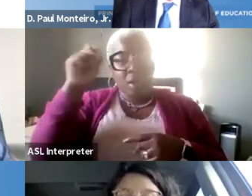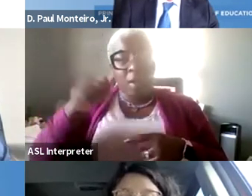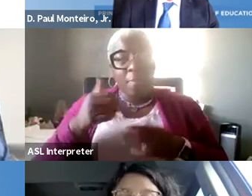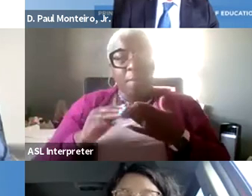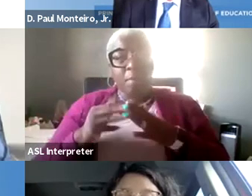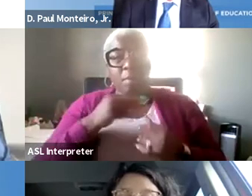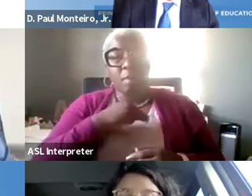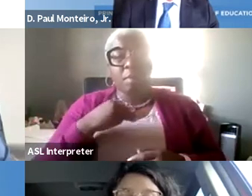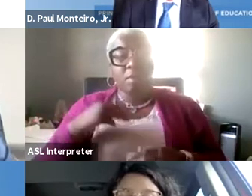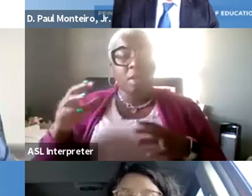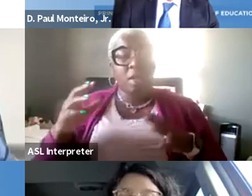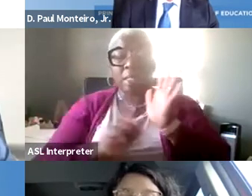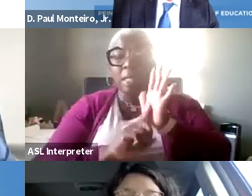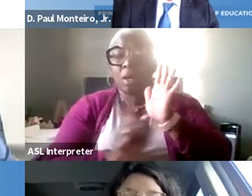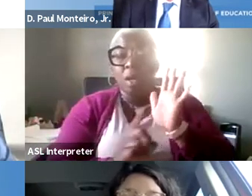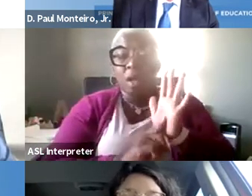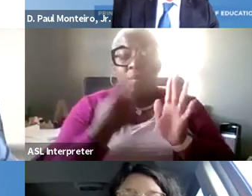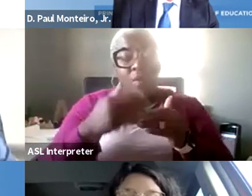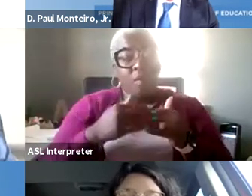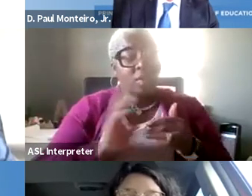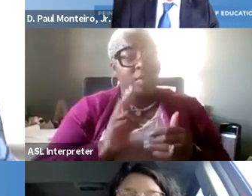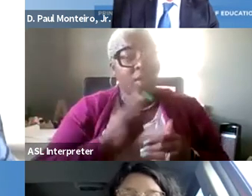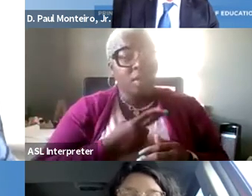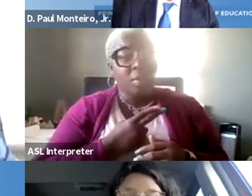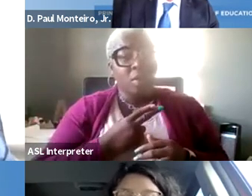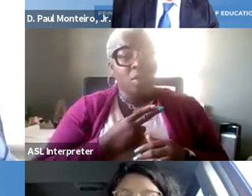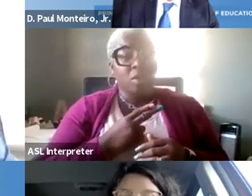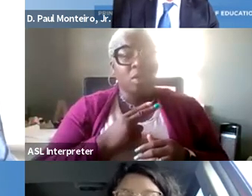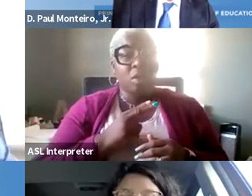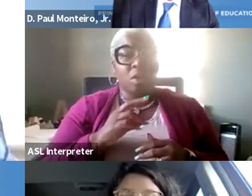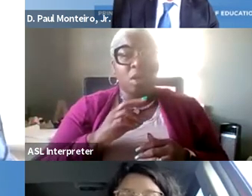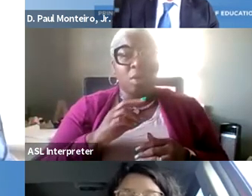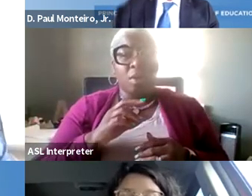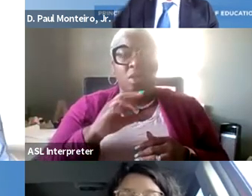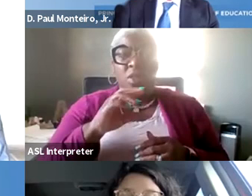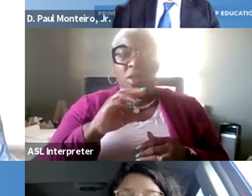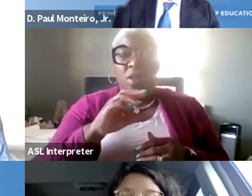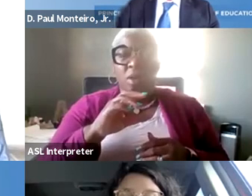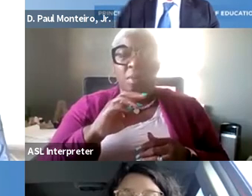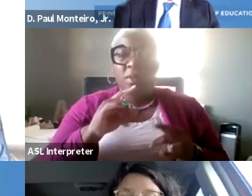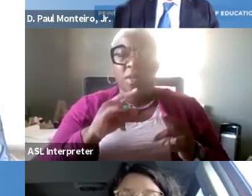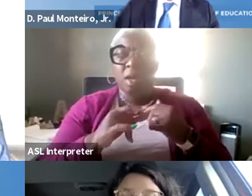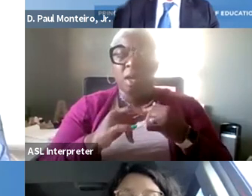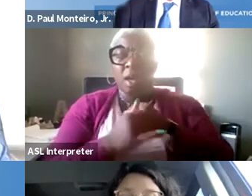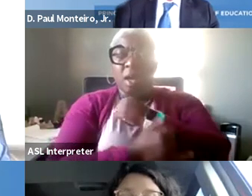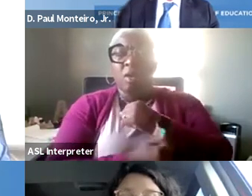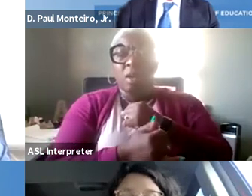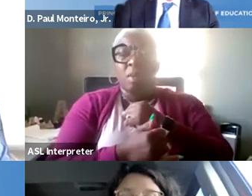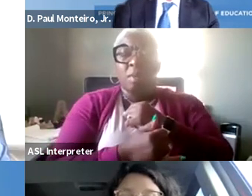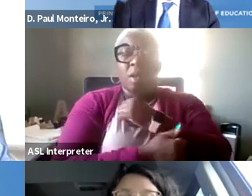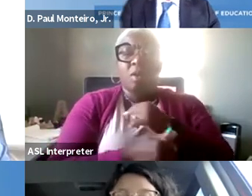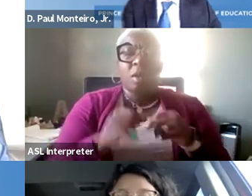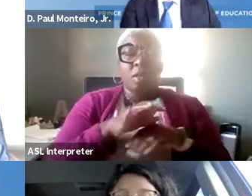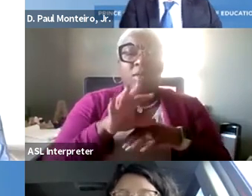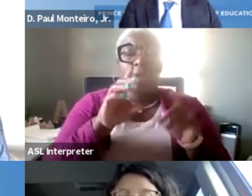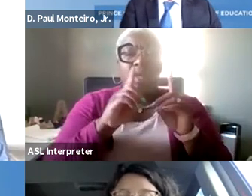community members who sounded the alarm for the rest of us about the corporate shilling being carried out by the county executive, the District